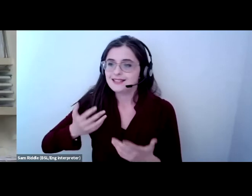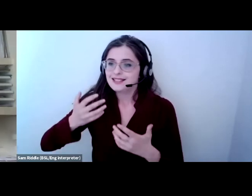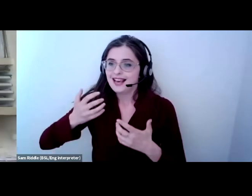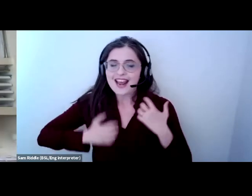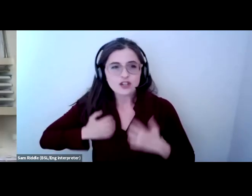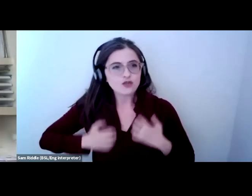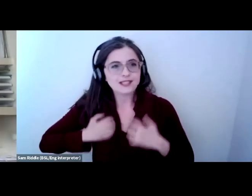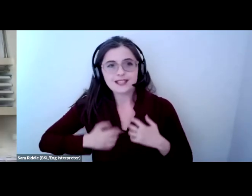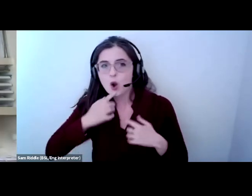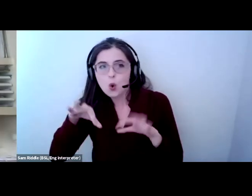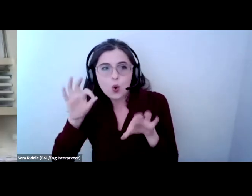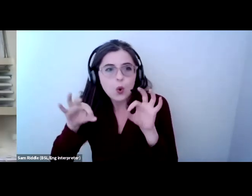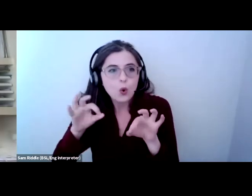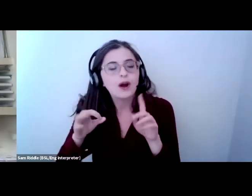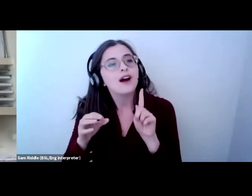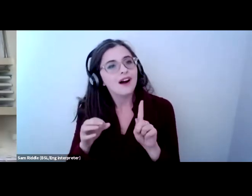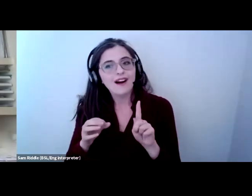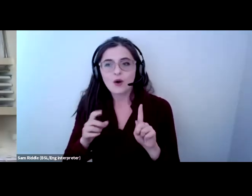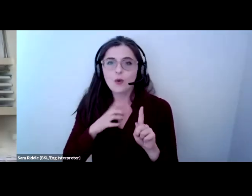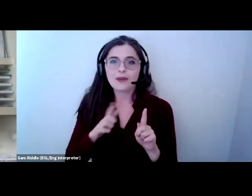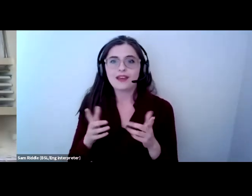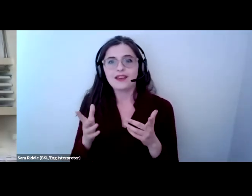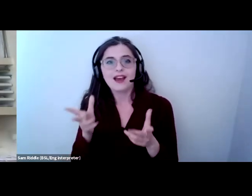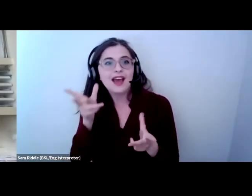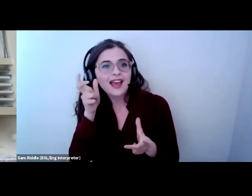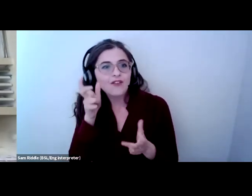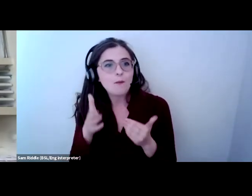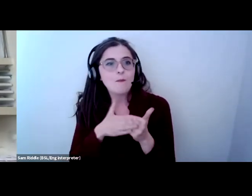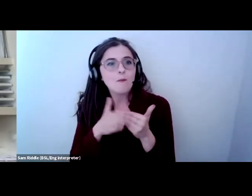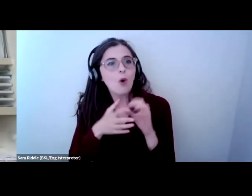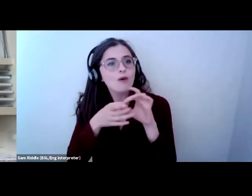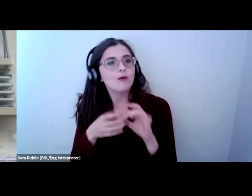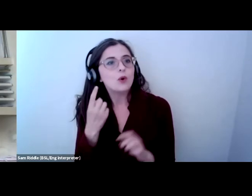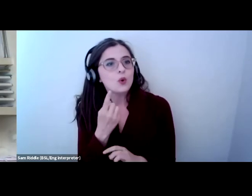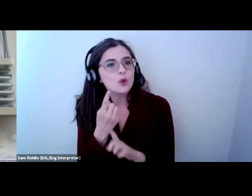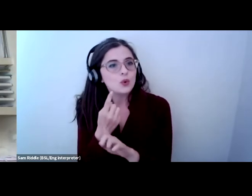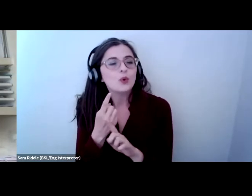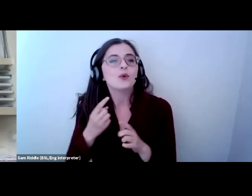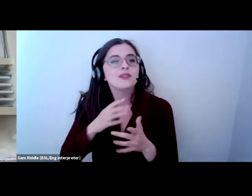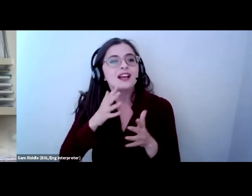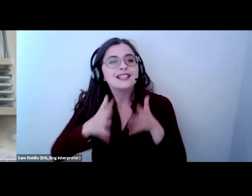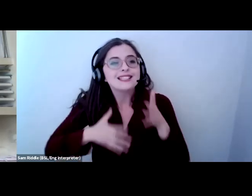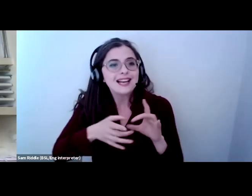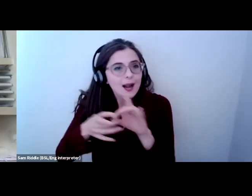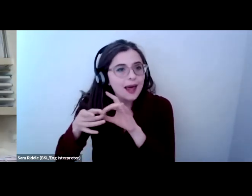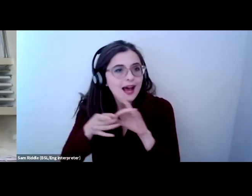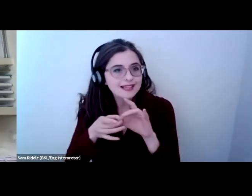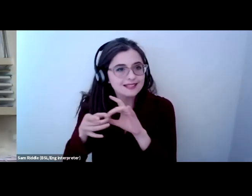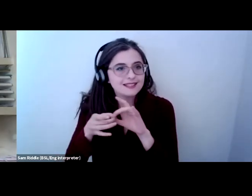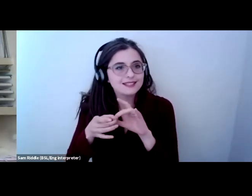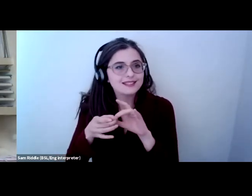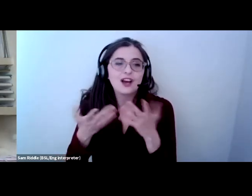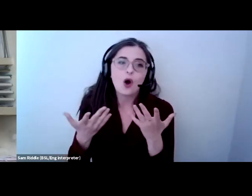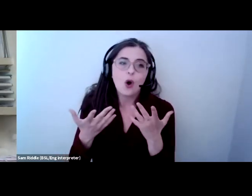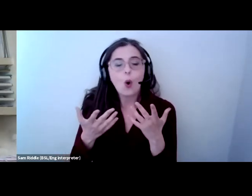so we'll be hearing more from Signalize, but they're platforms like Signalize, like